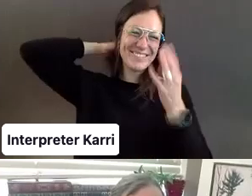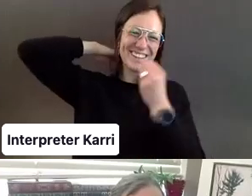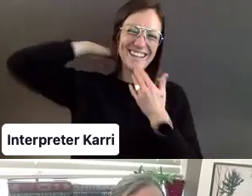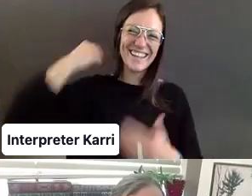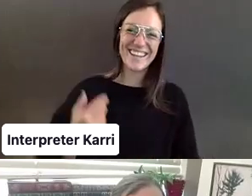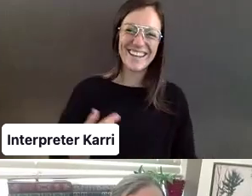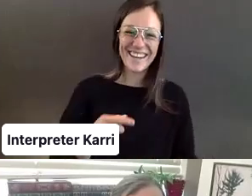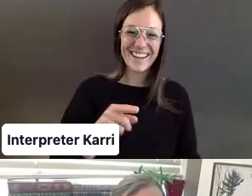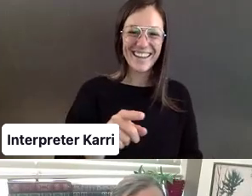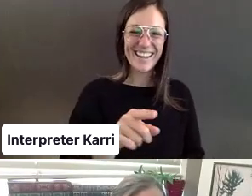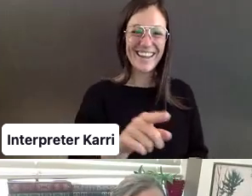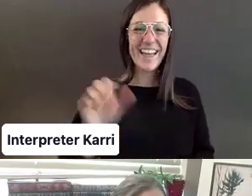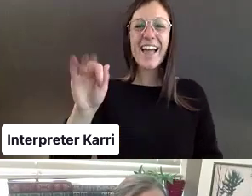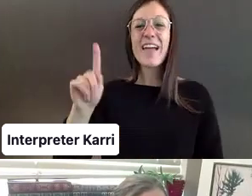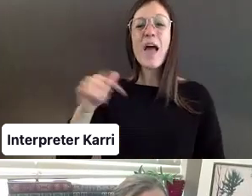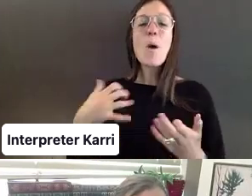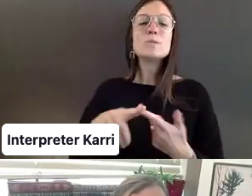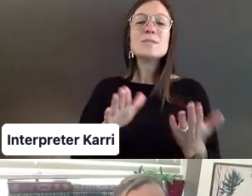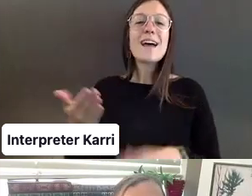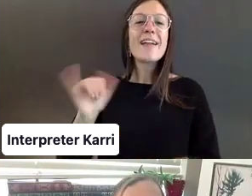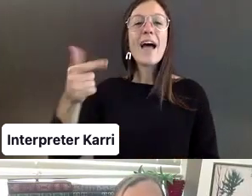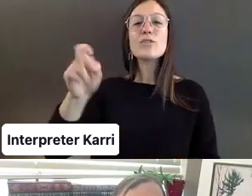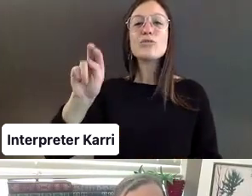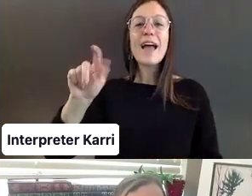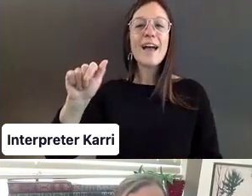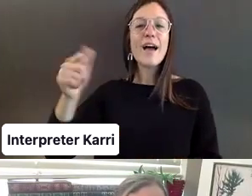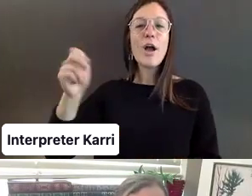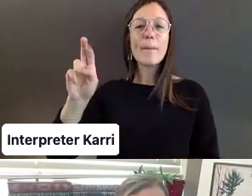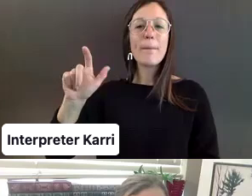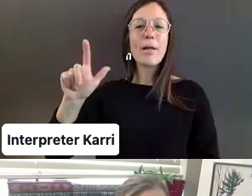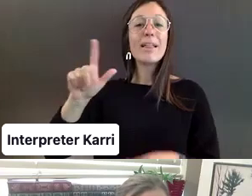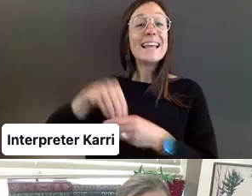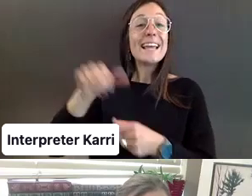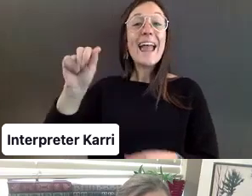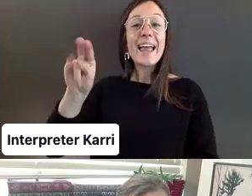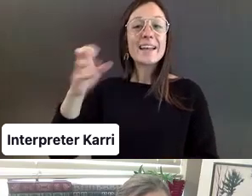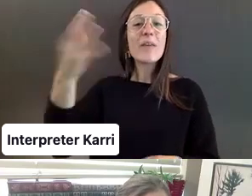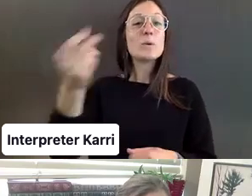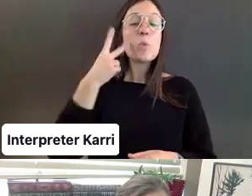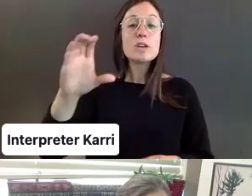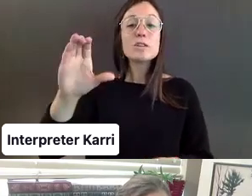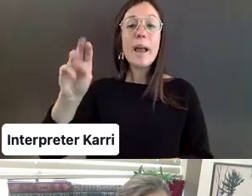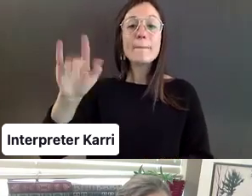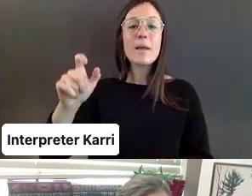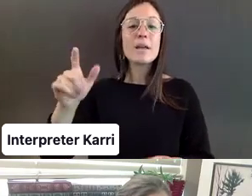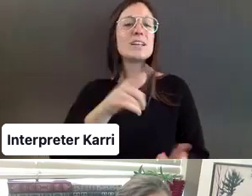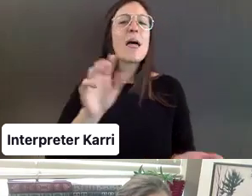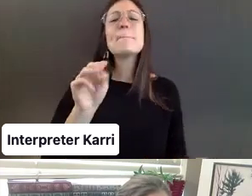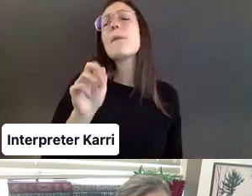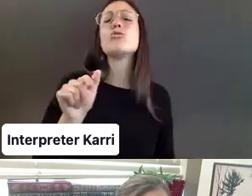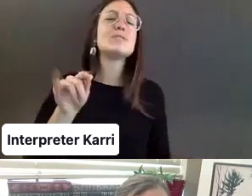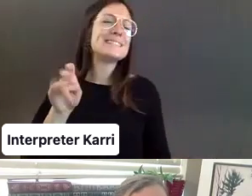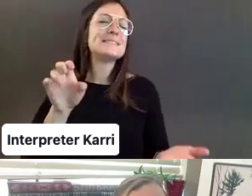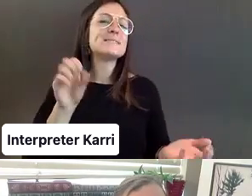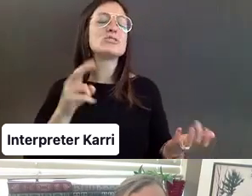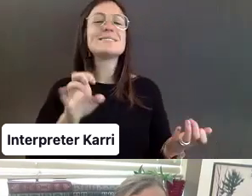wanted to die like Greta Garbo in Camille. You know, when in Annie, they went to go watch Camille. He was like, Marguerite. Oh,